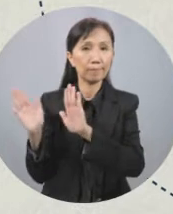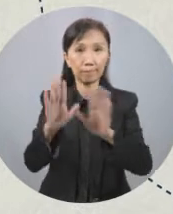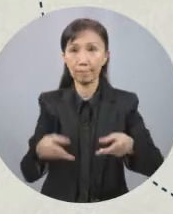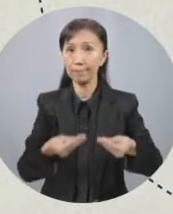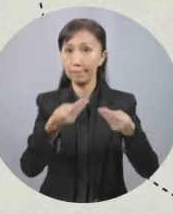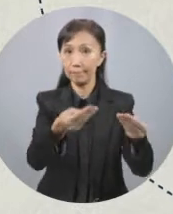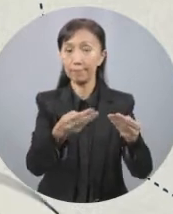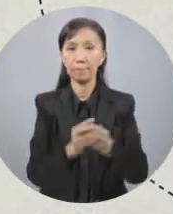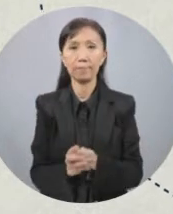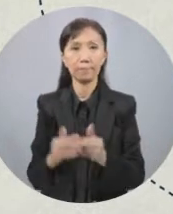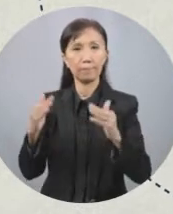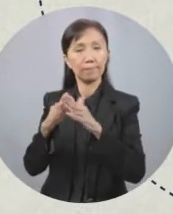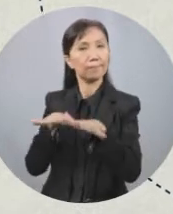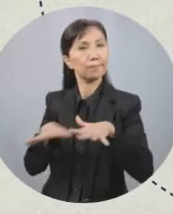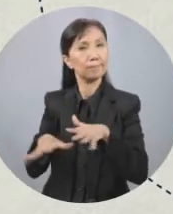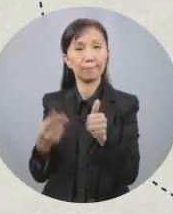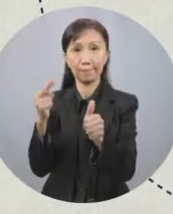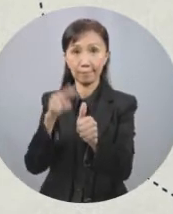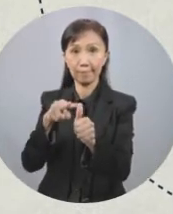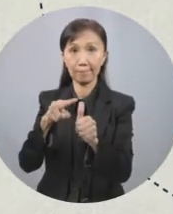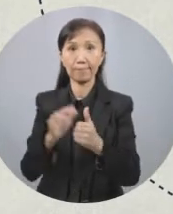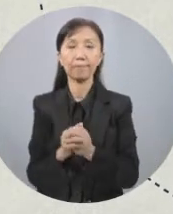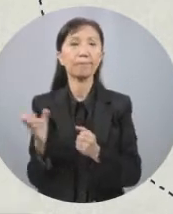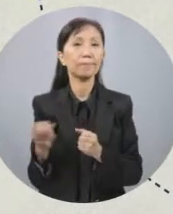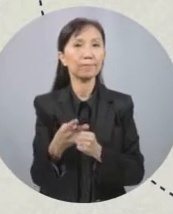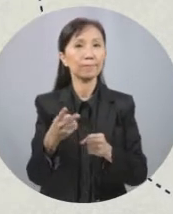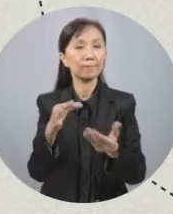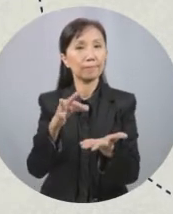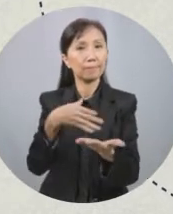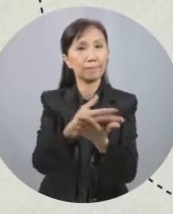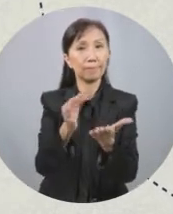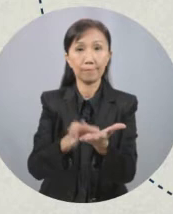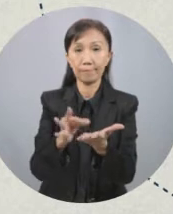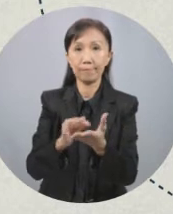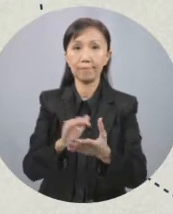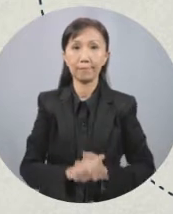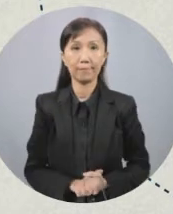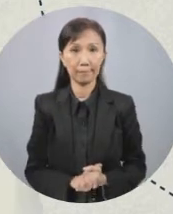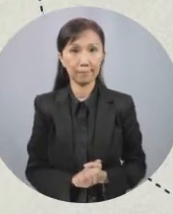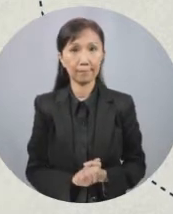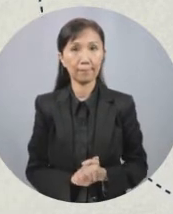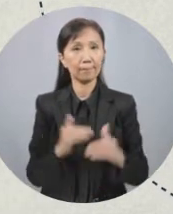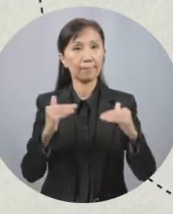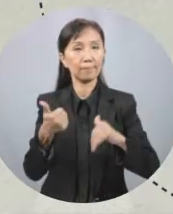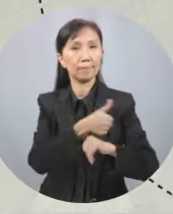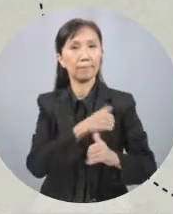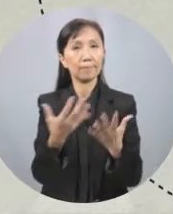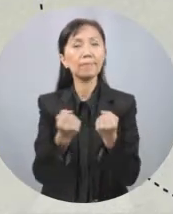premises, provision of goods, facilities and services, disposal or management of premises, and participation in